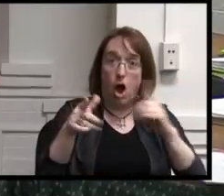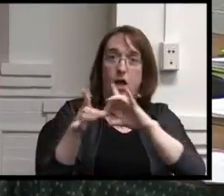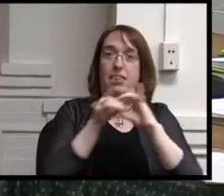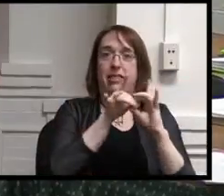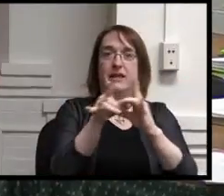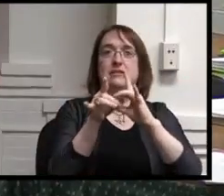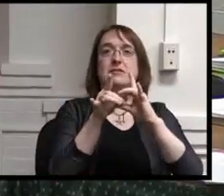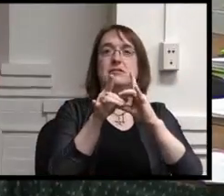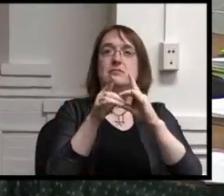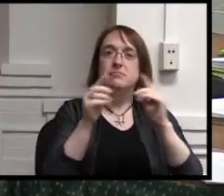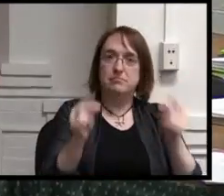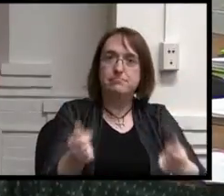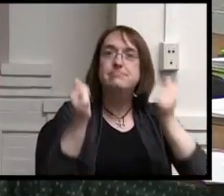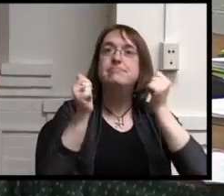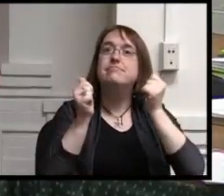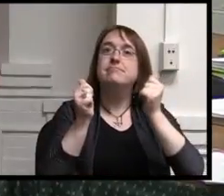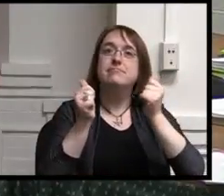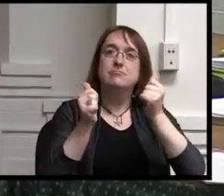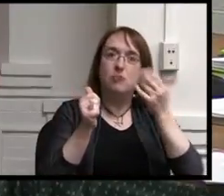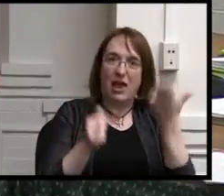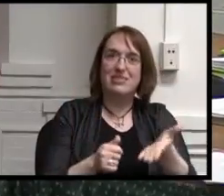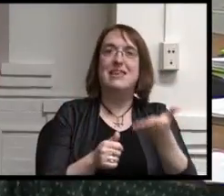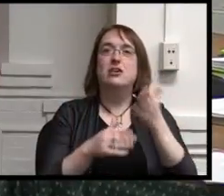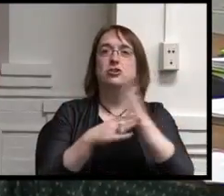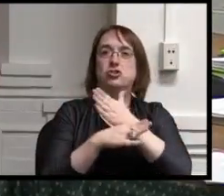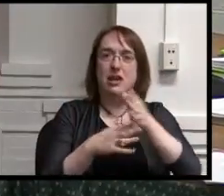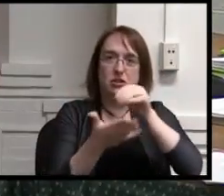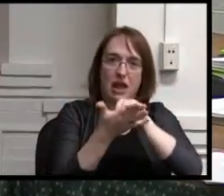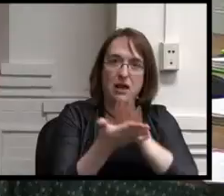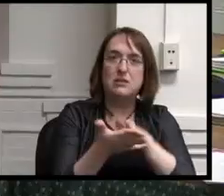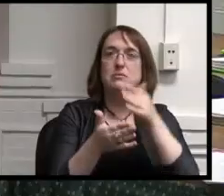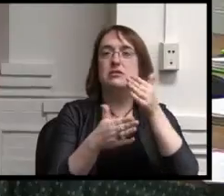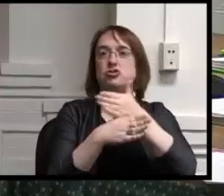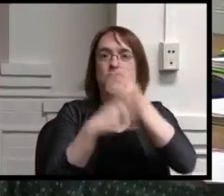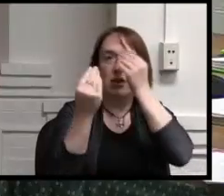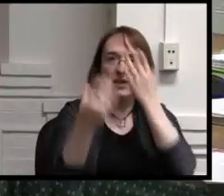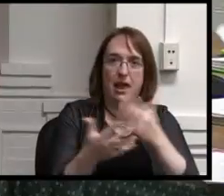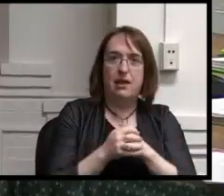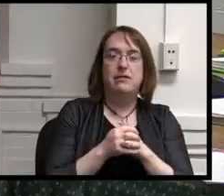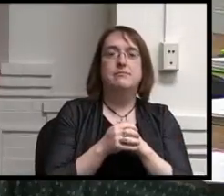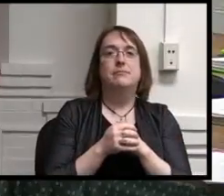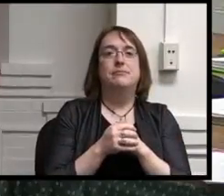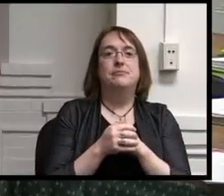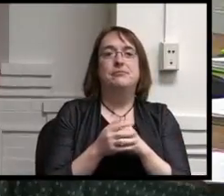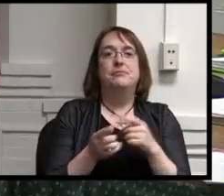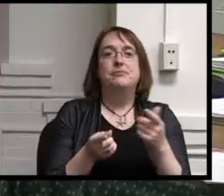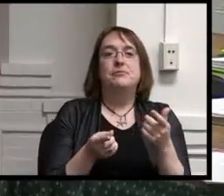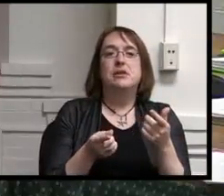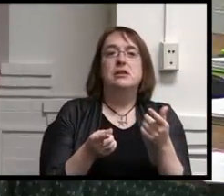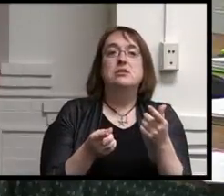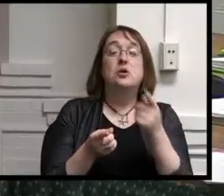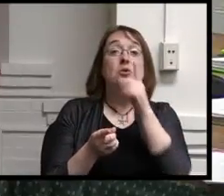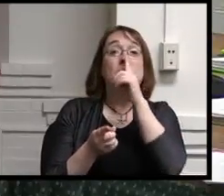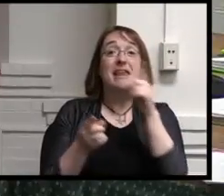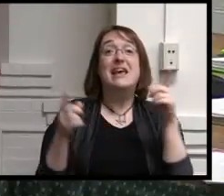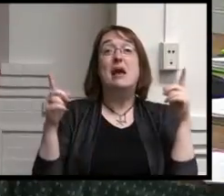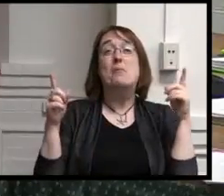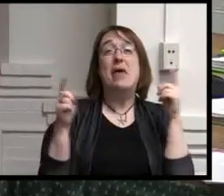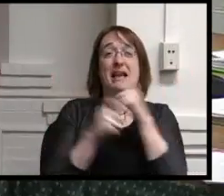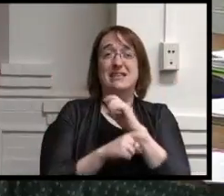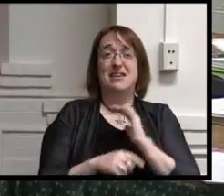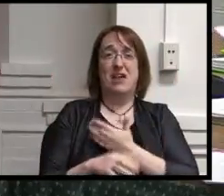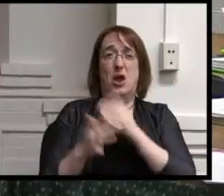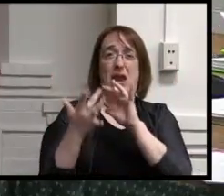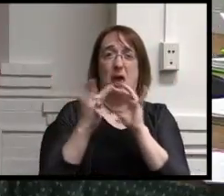real time share documents and data and communicate. So the complexity of the network